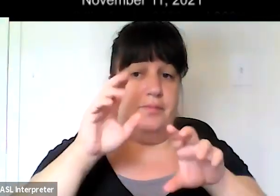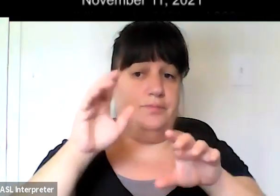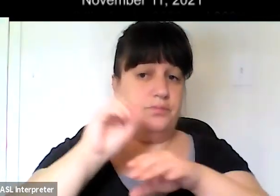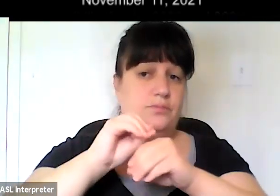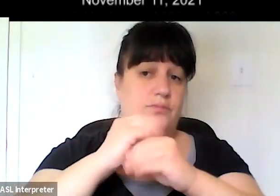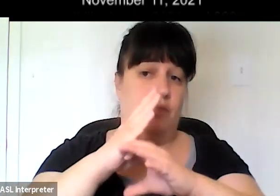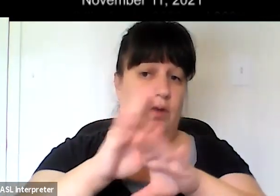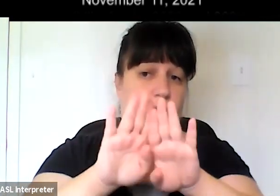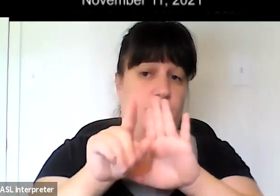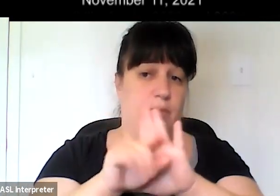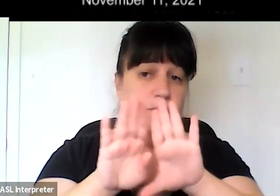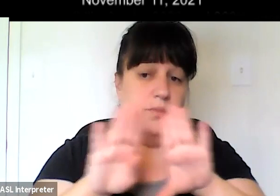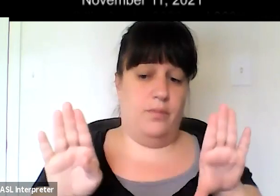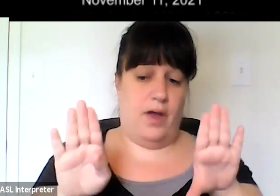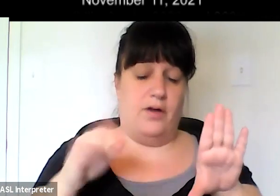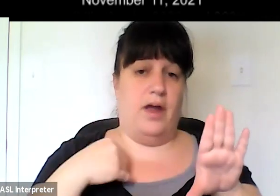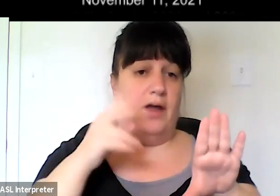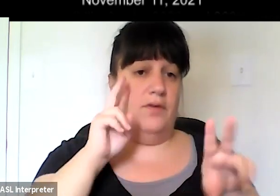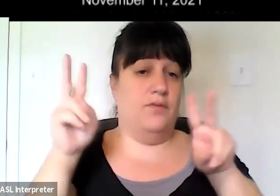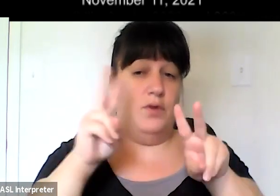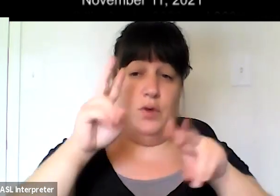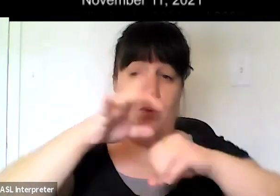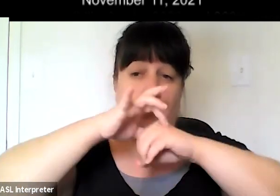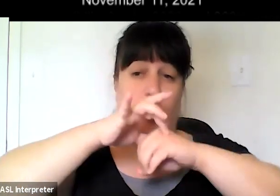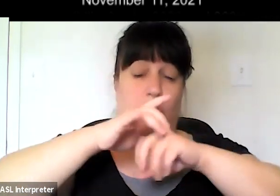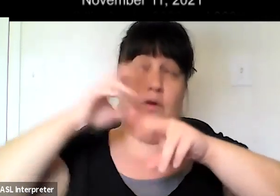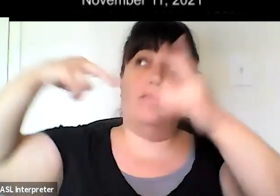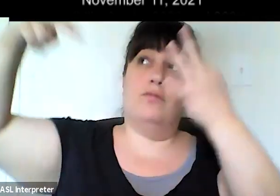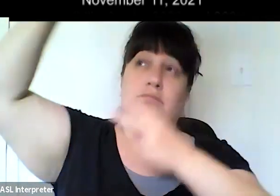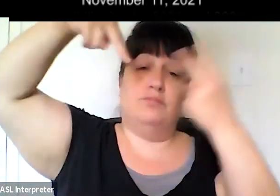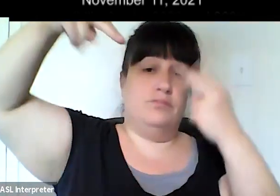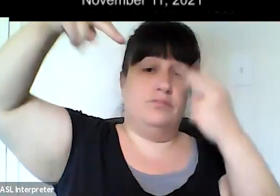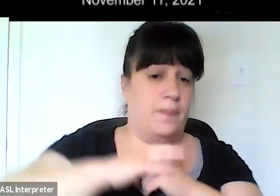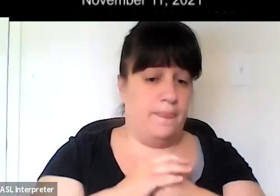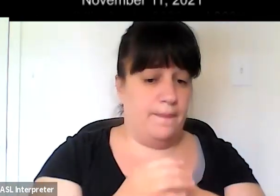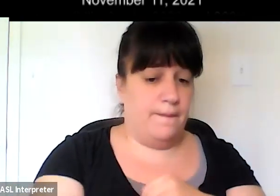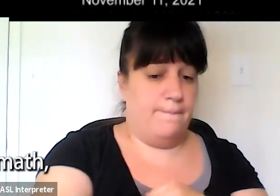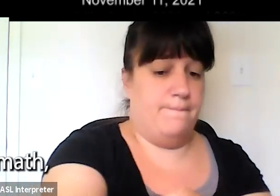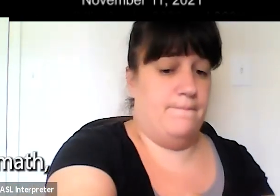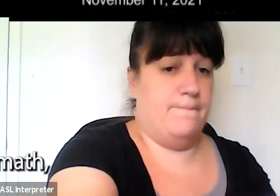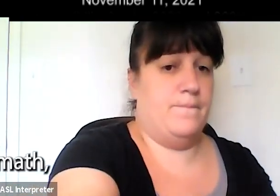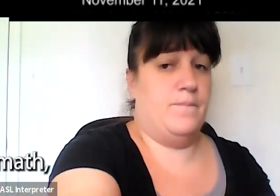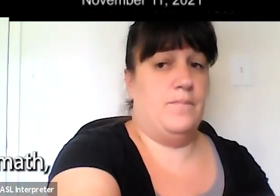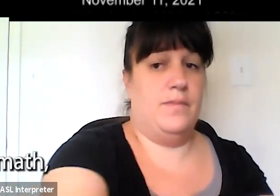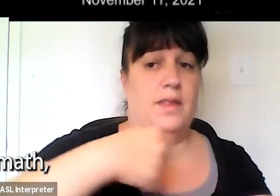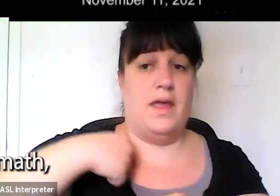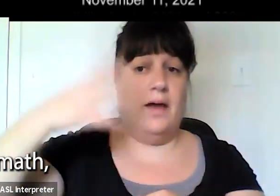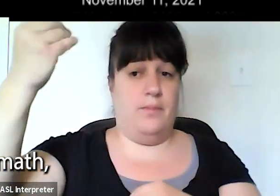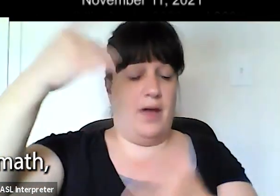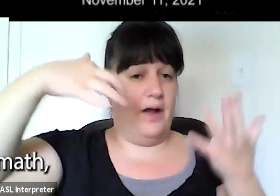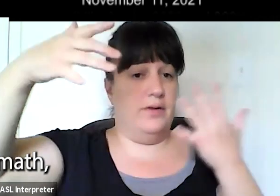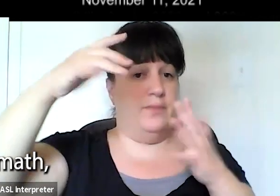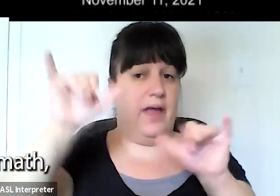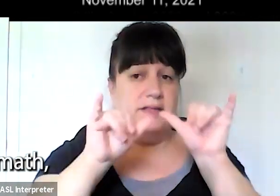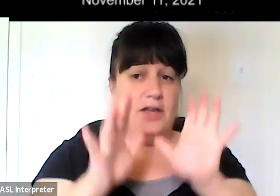is having a view of the Earth from orbit. To talk a bit about myself, I'm an aerospace engineer and